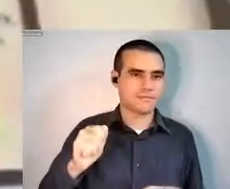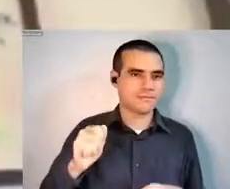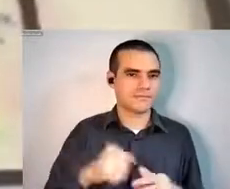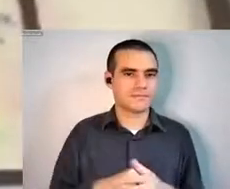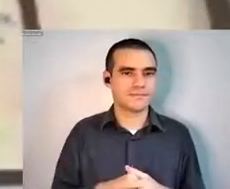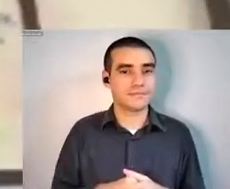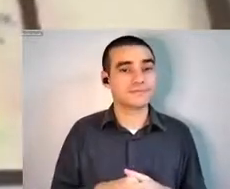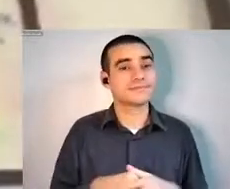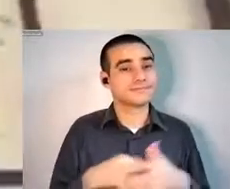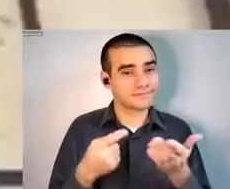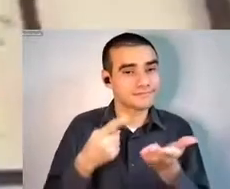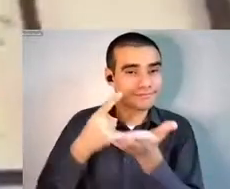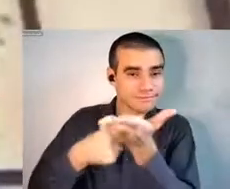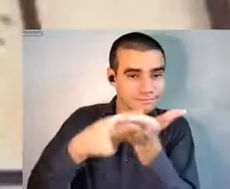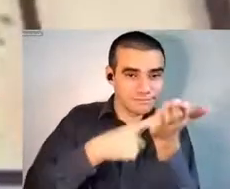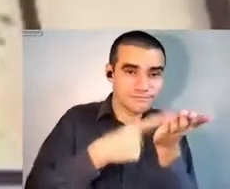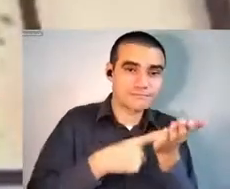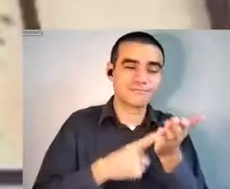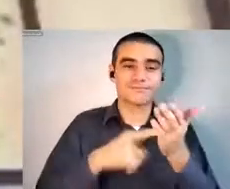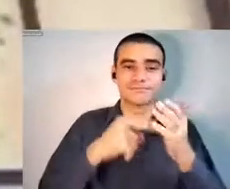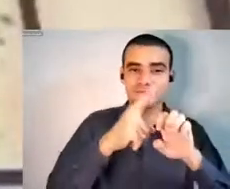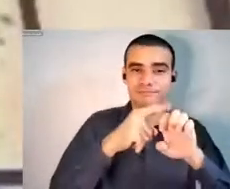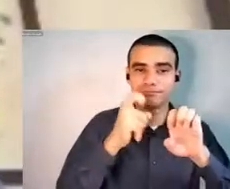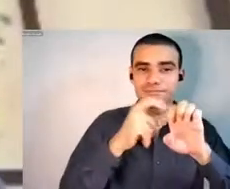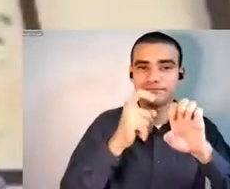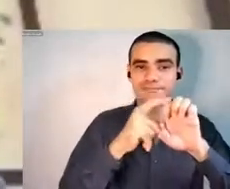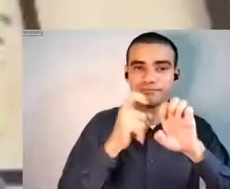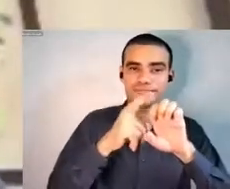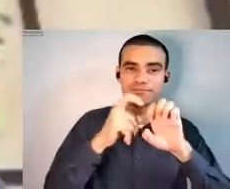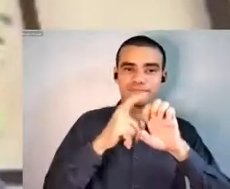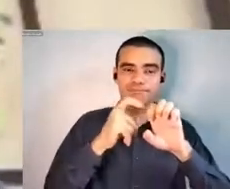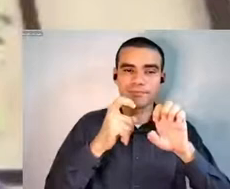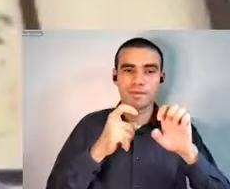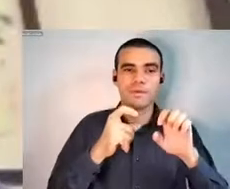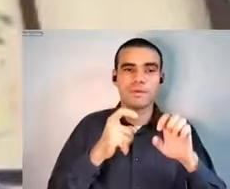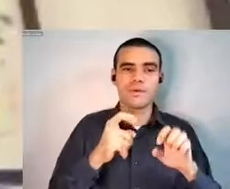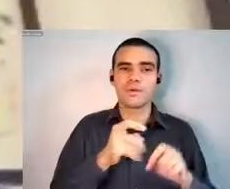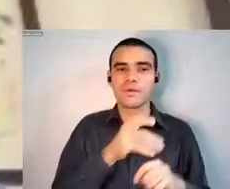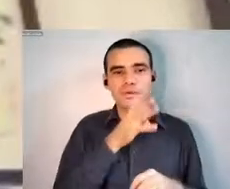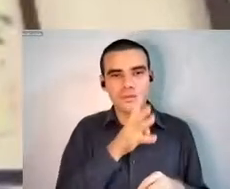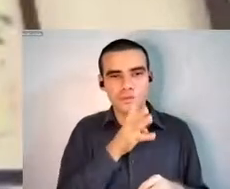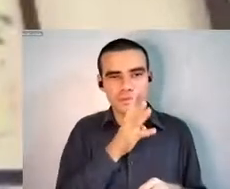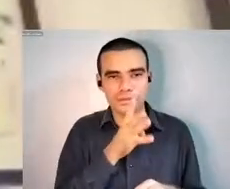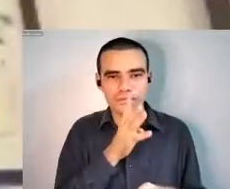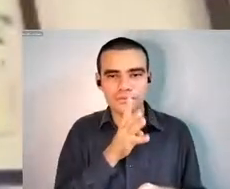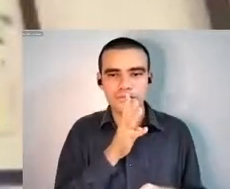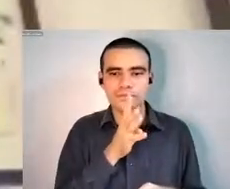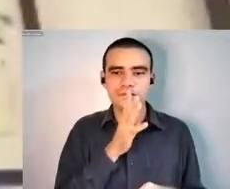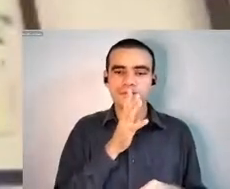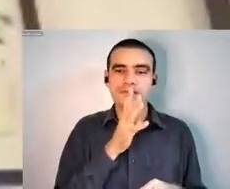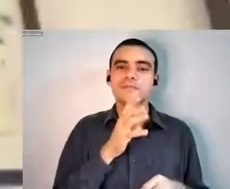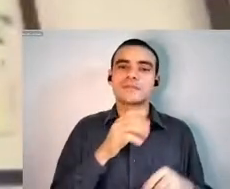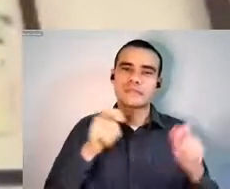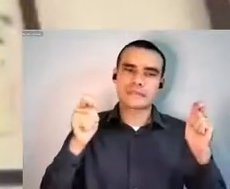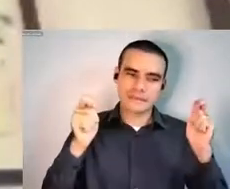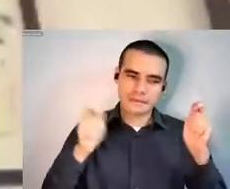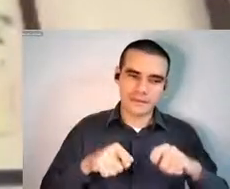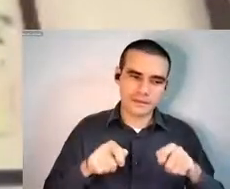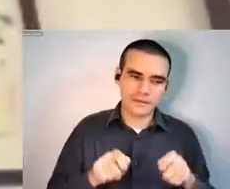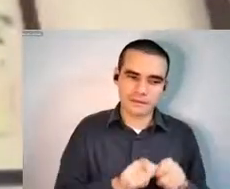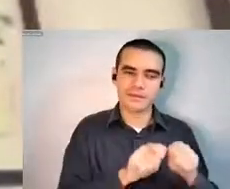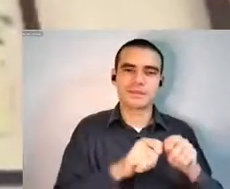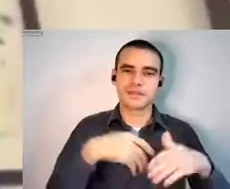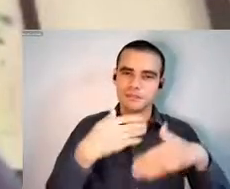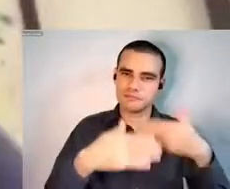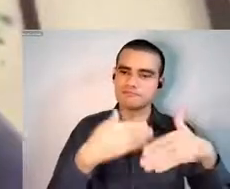Embrapa. So the combination of entrepreneurship and the knowledge that makes